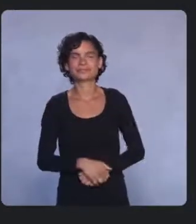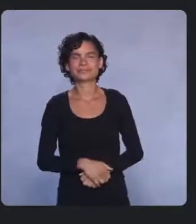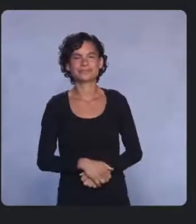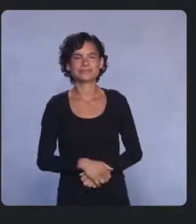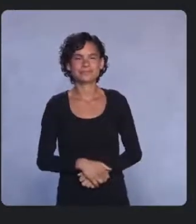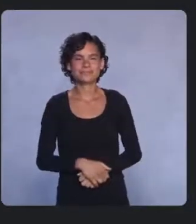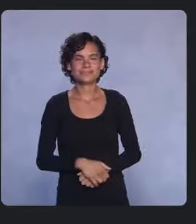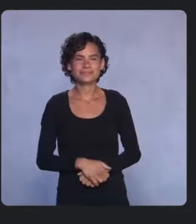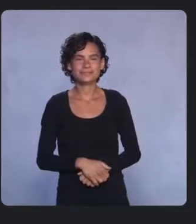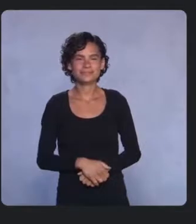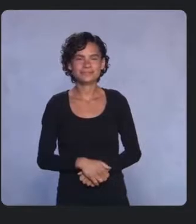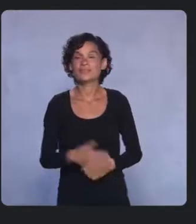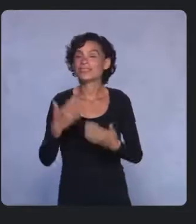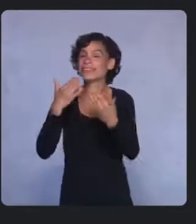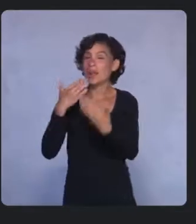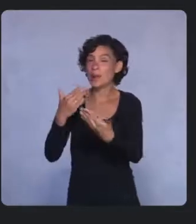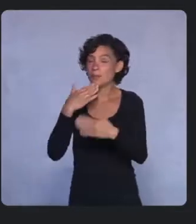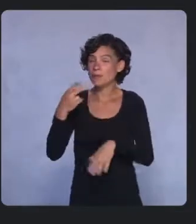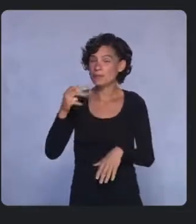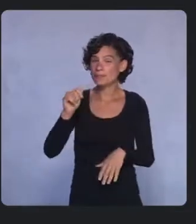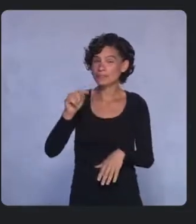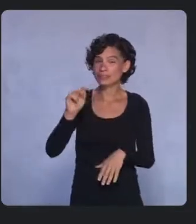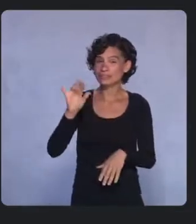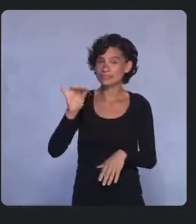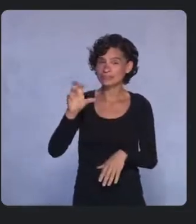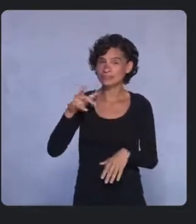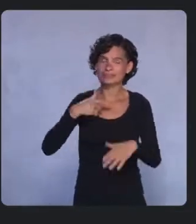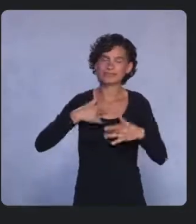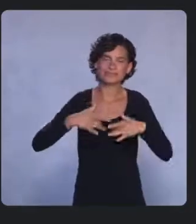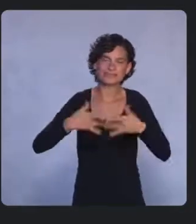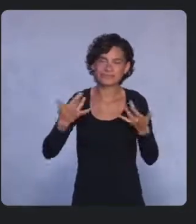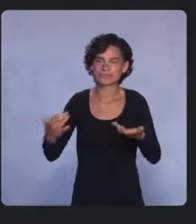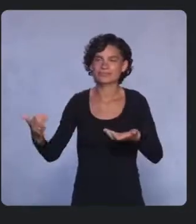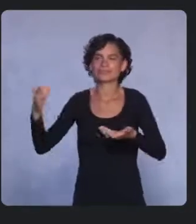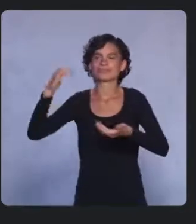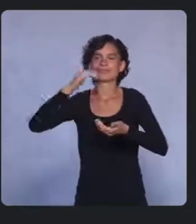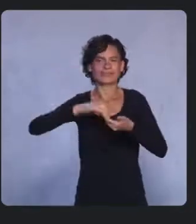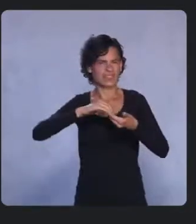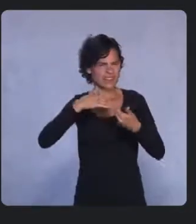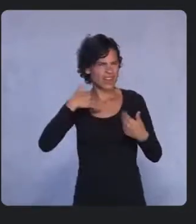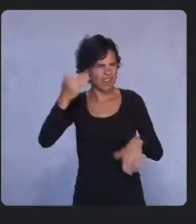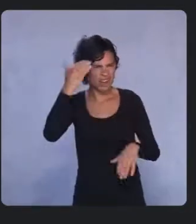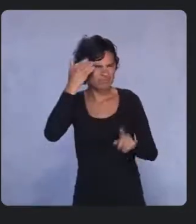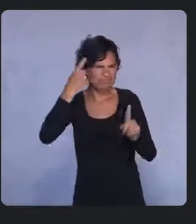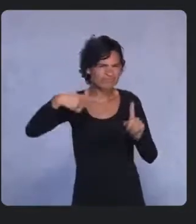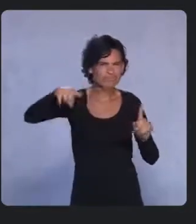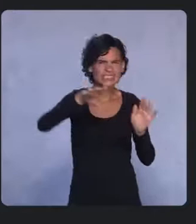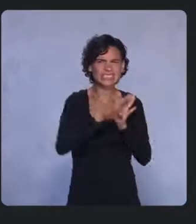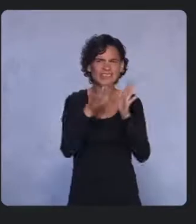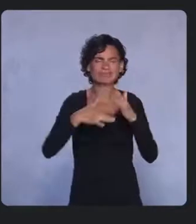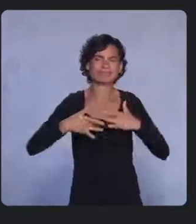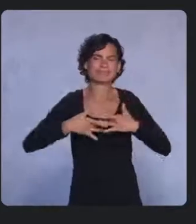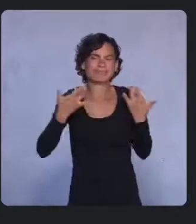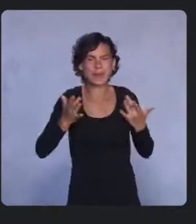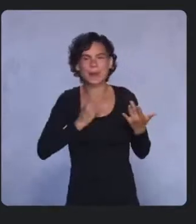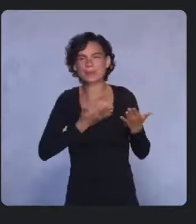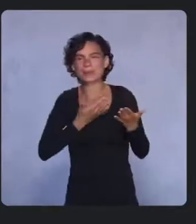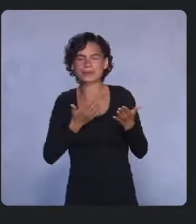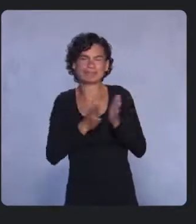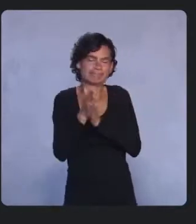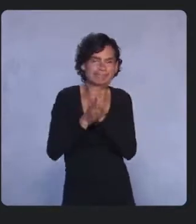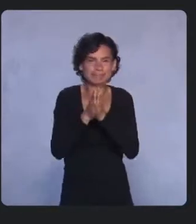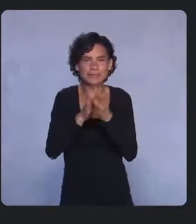Thank you, Patrick. We're very excited about our partnership, and I know many developers will be thrilled about our unified